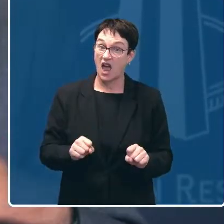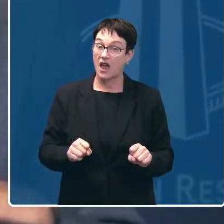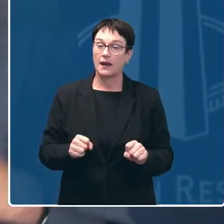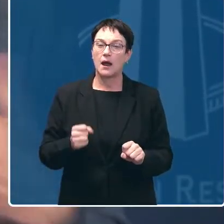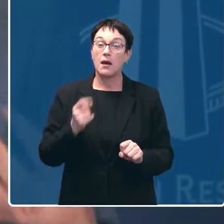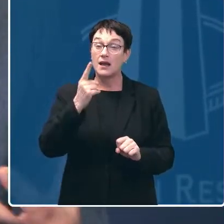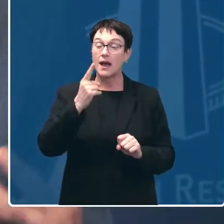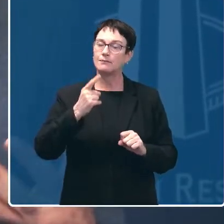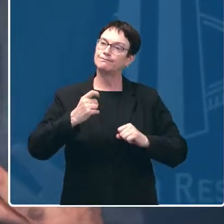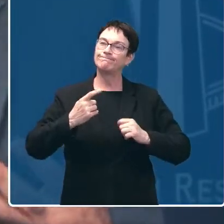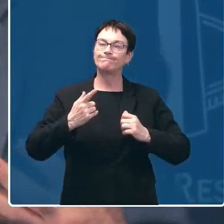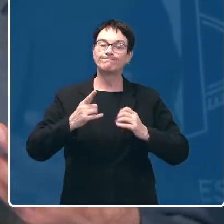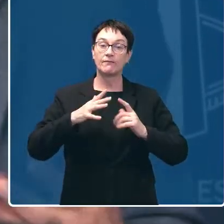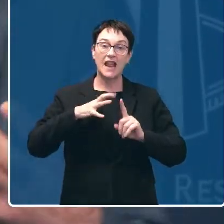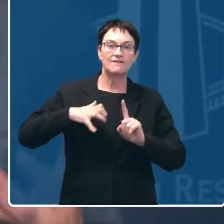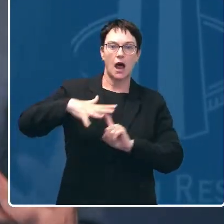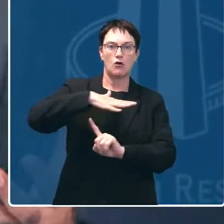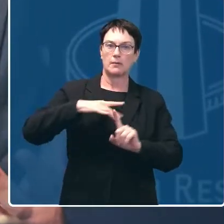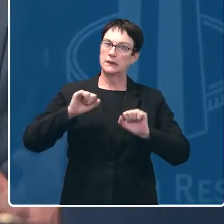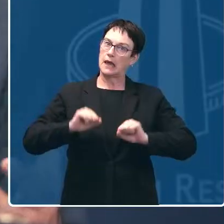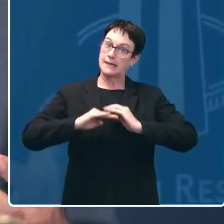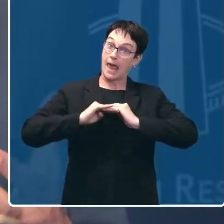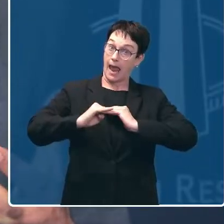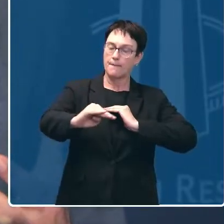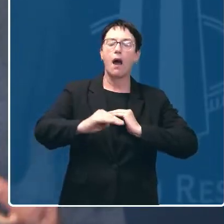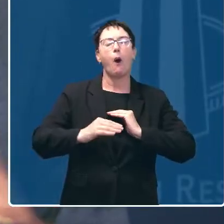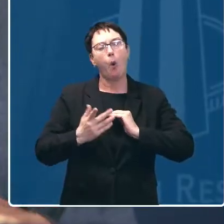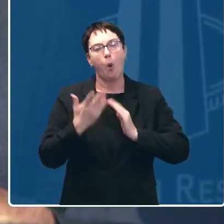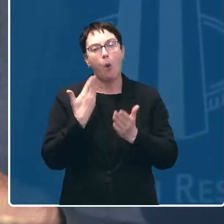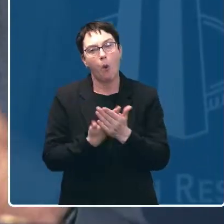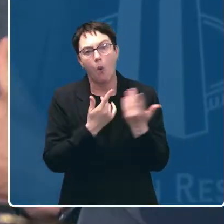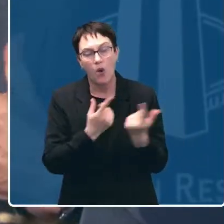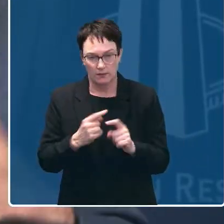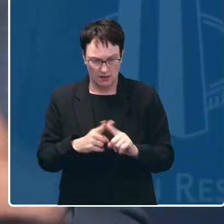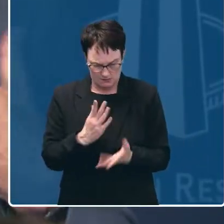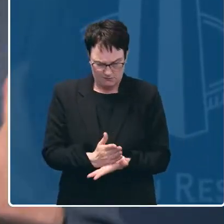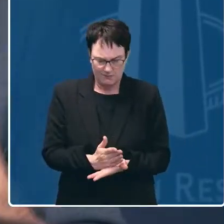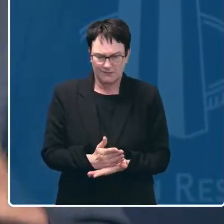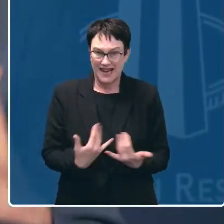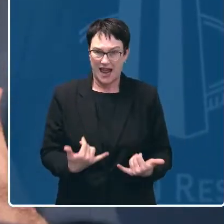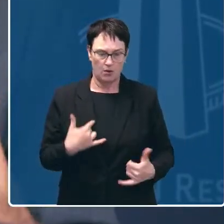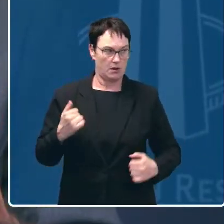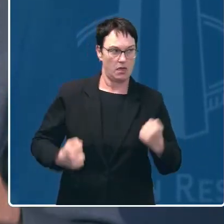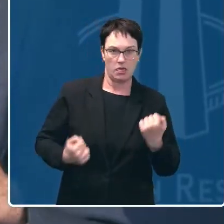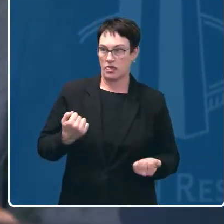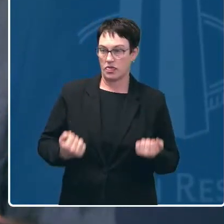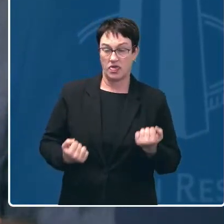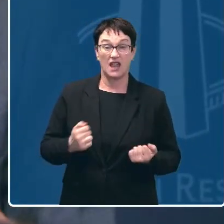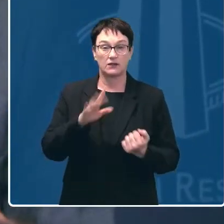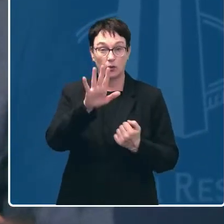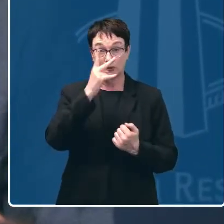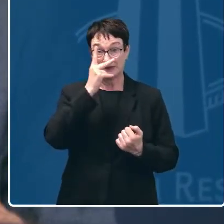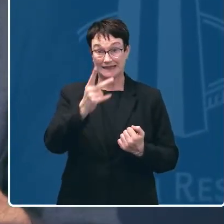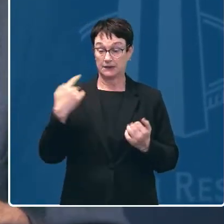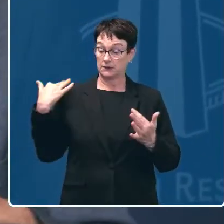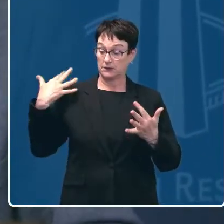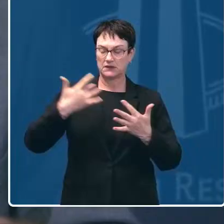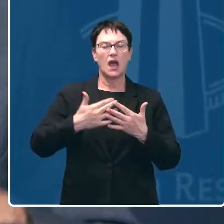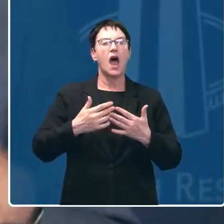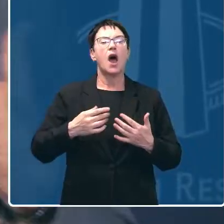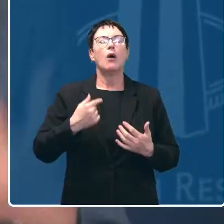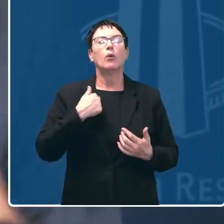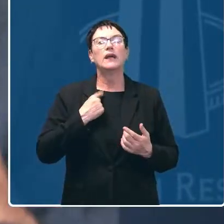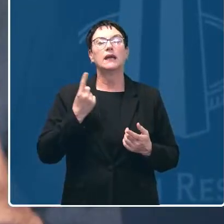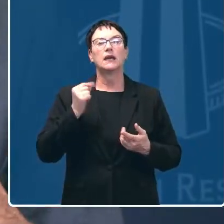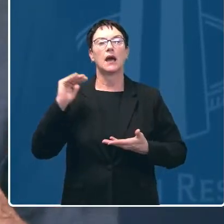environment. But I think that where we are now is, if you look at the criteria for the last few cuts,